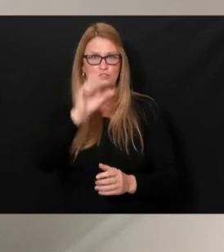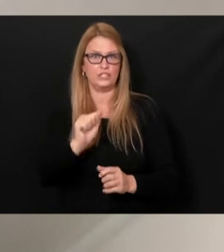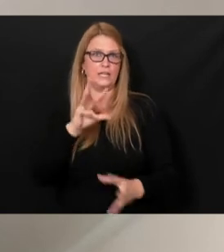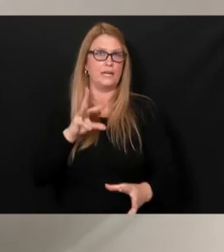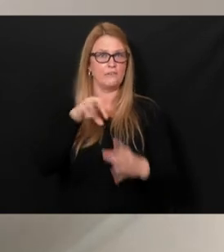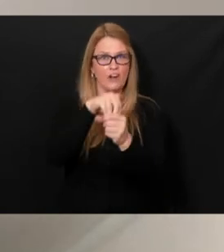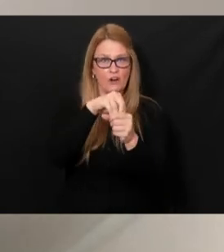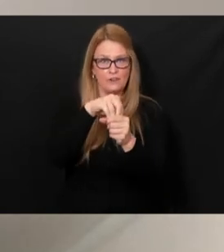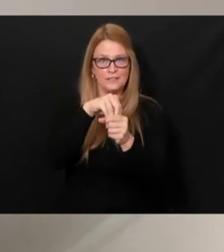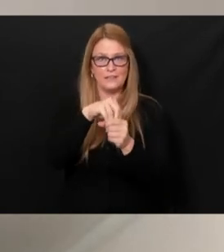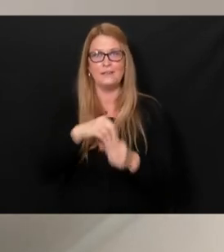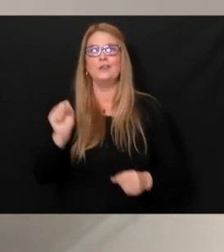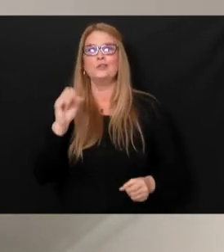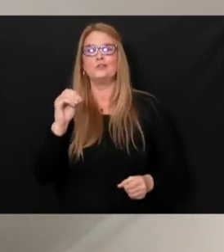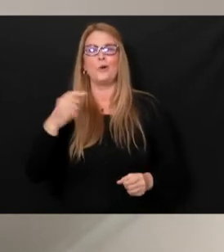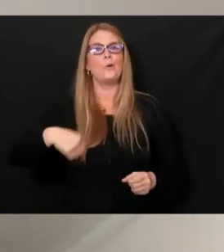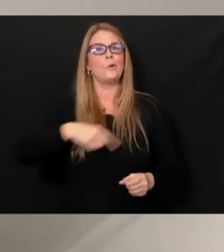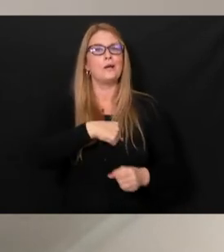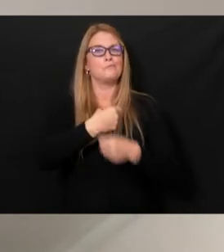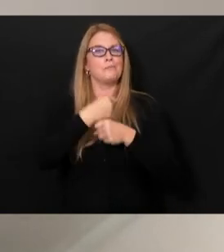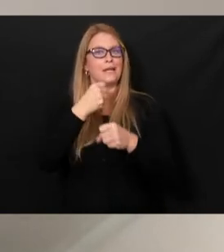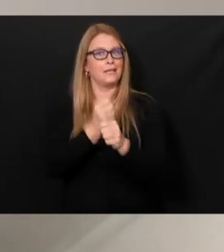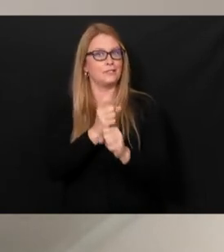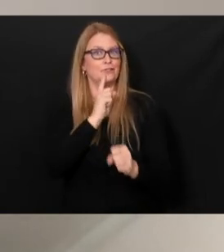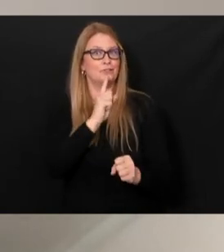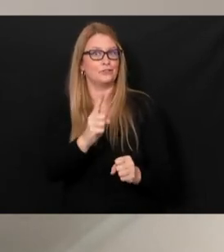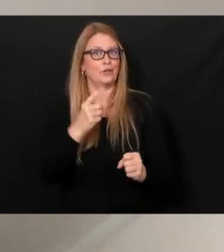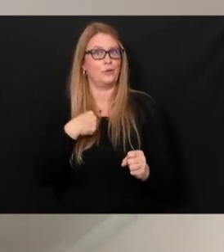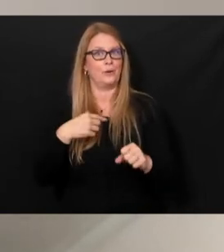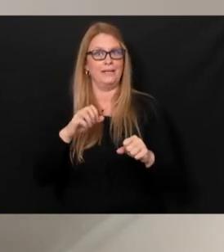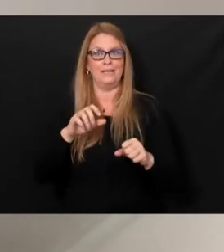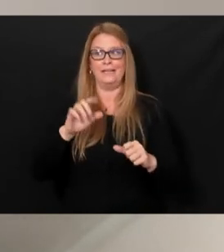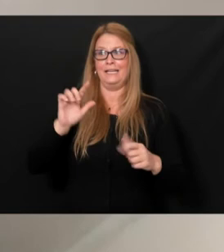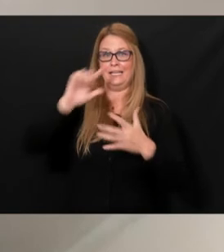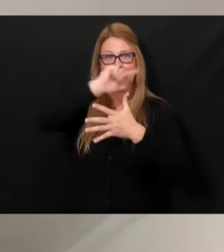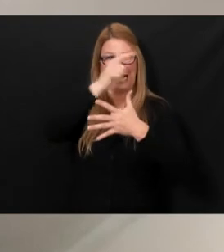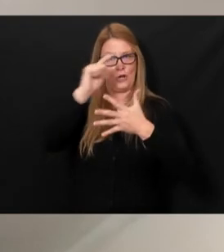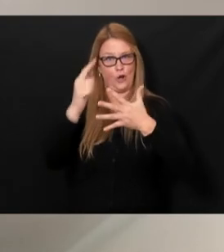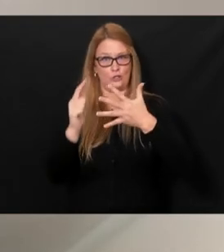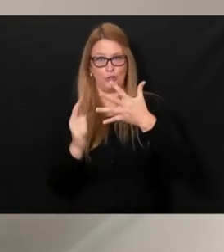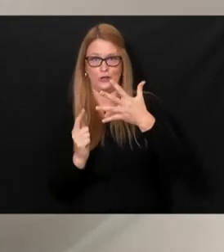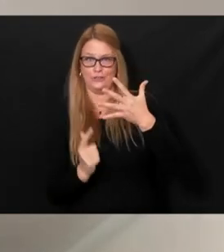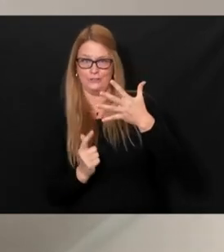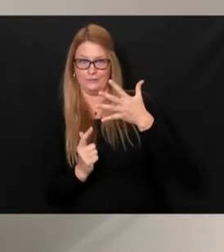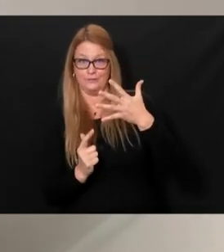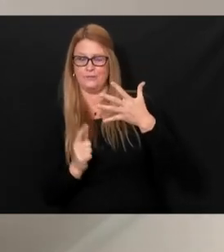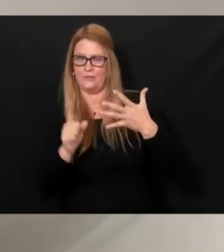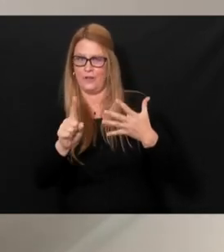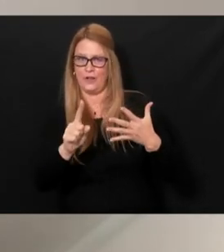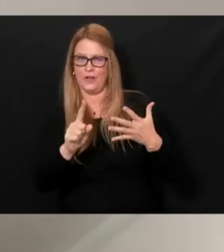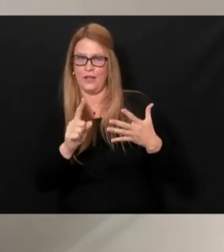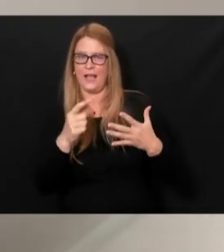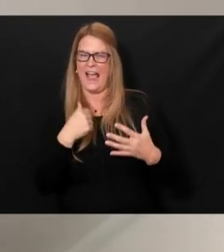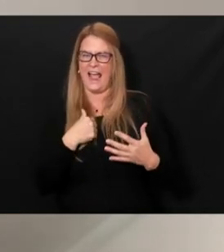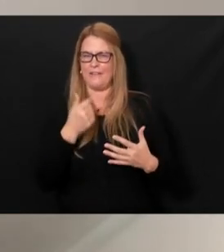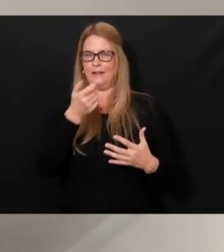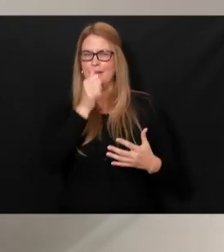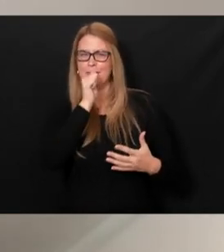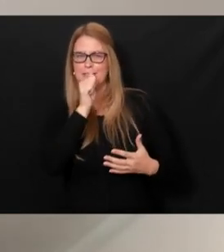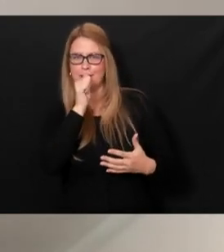that we are all making sure that we take our turn in line. And the secret, I believe, for